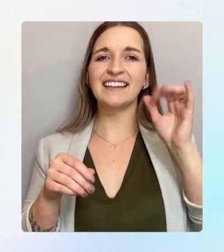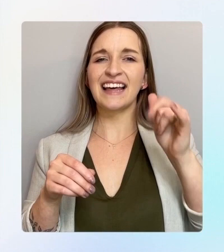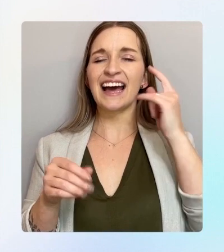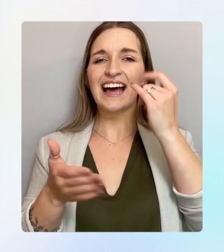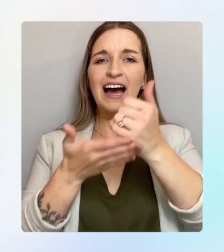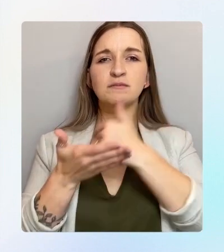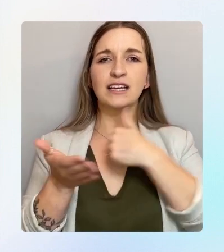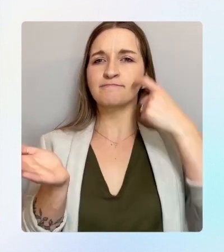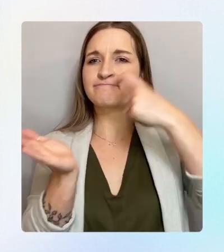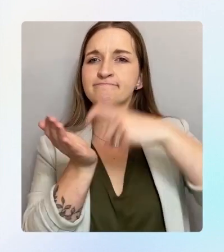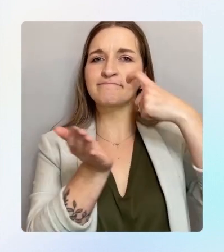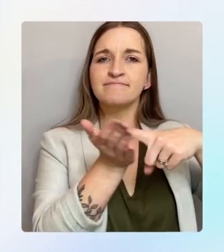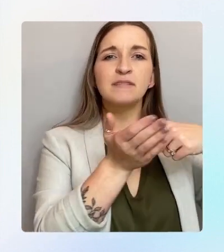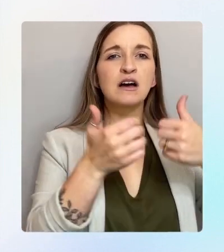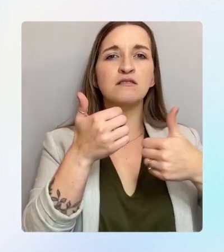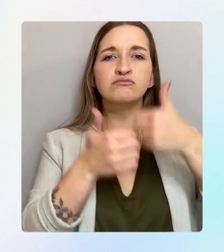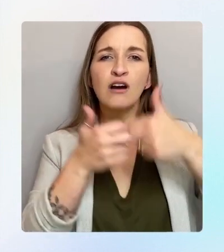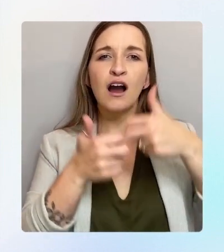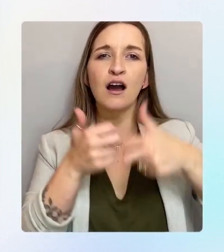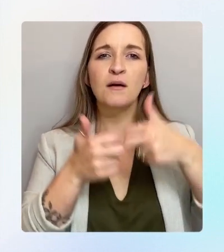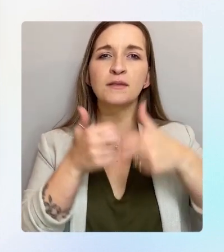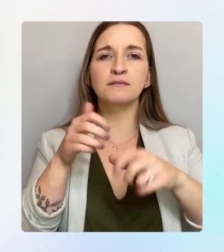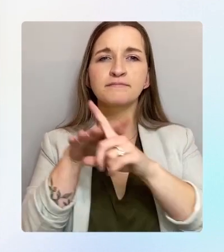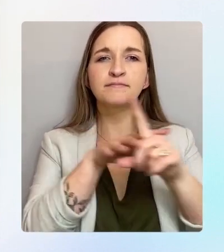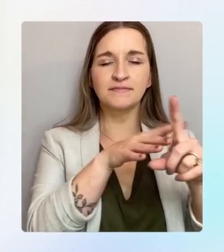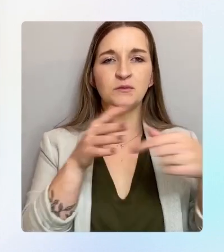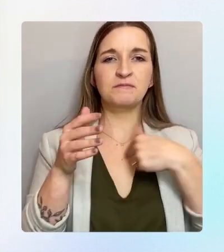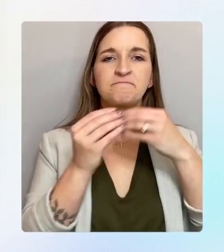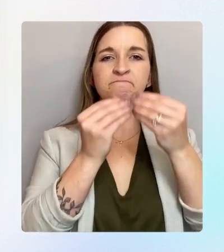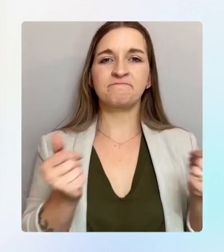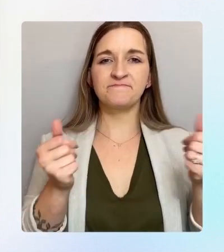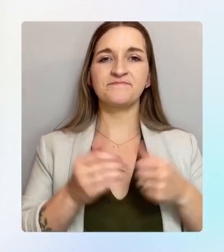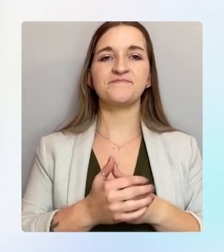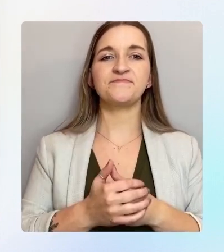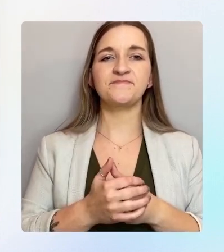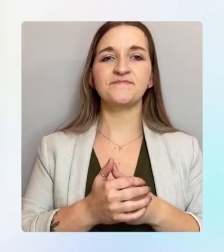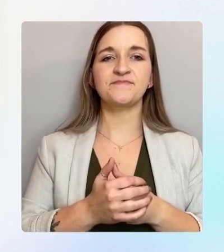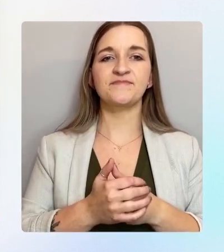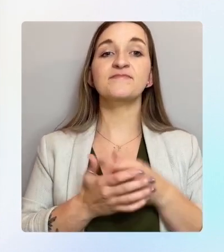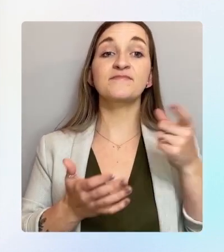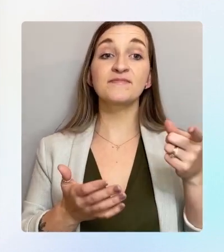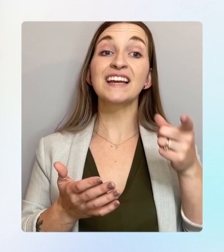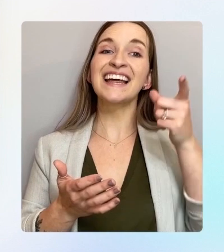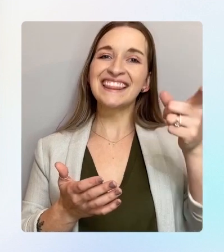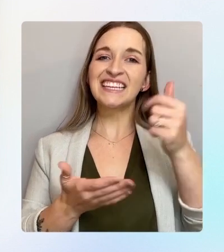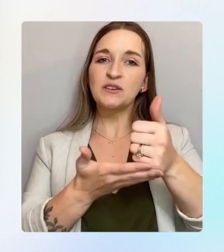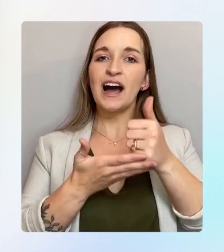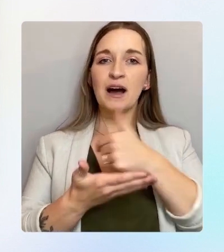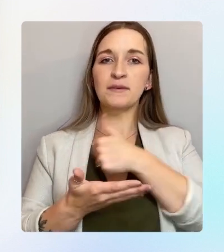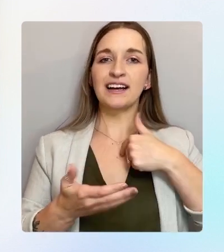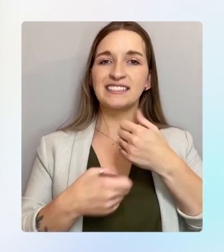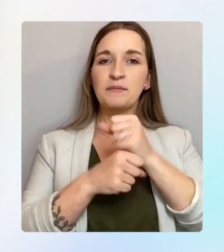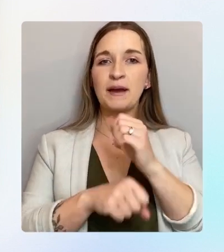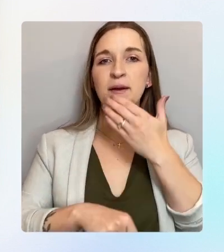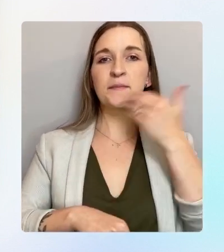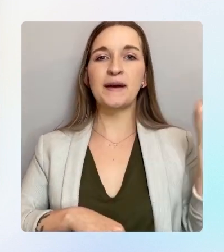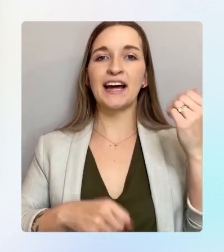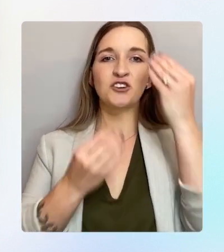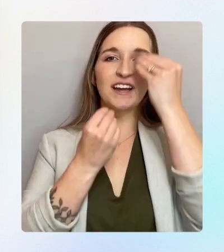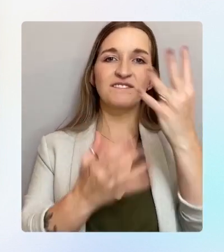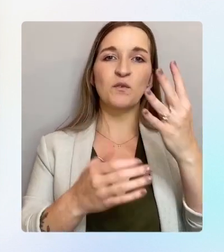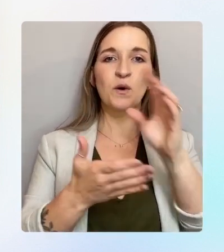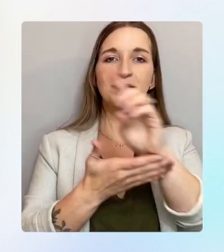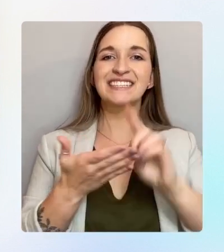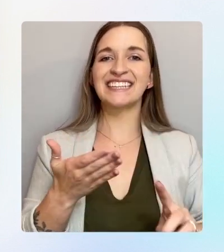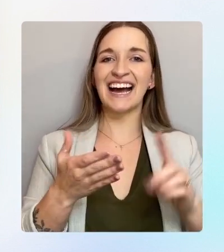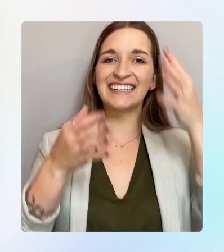or choke points in the user flow. Early user testing allows teams to more quickly iterate and make better